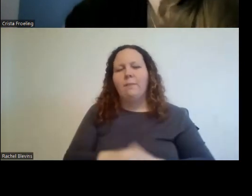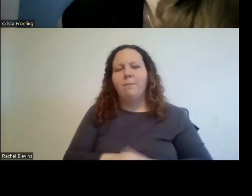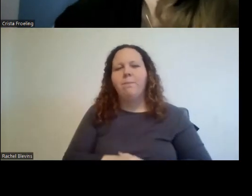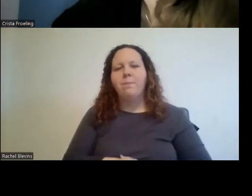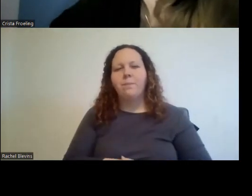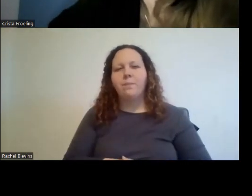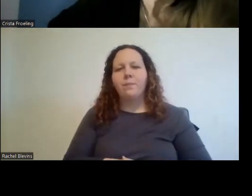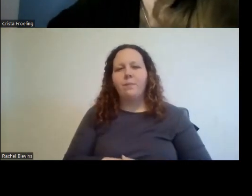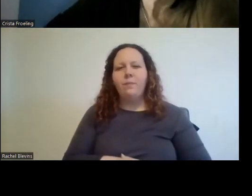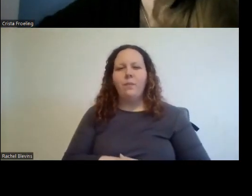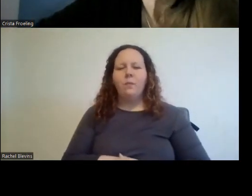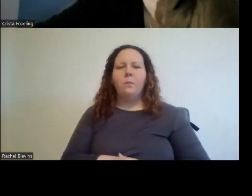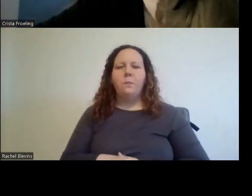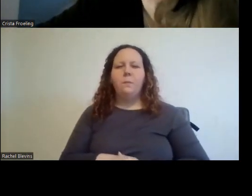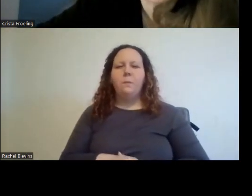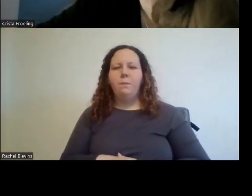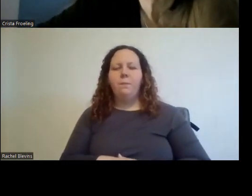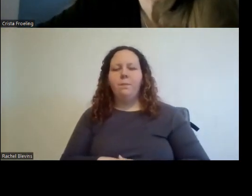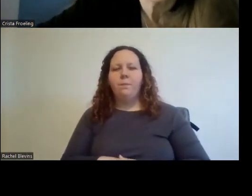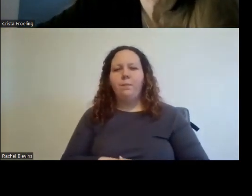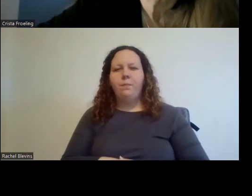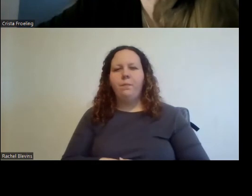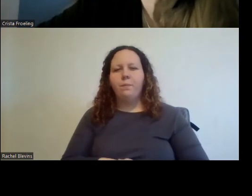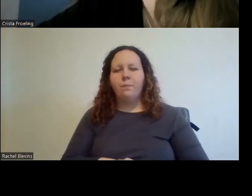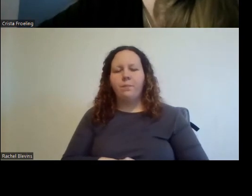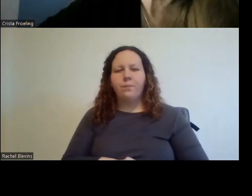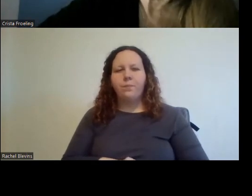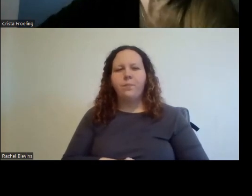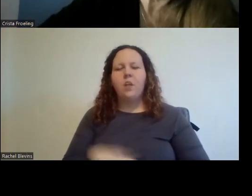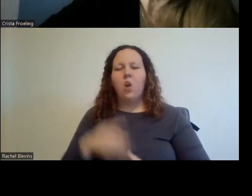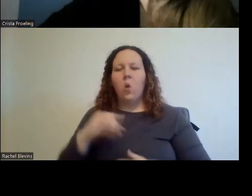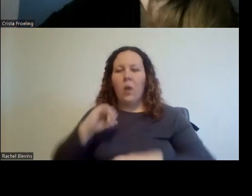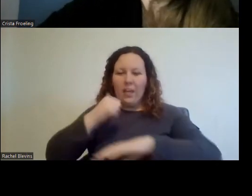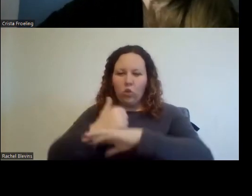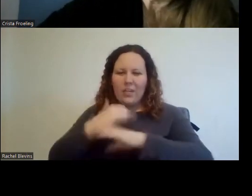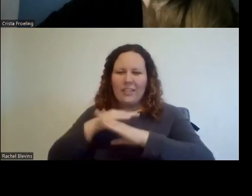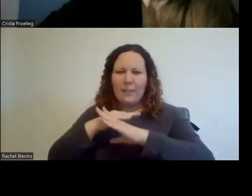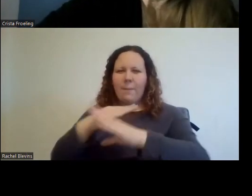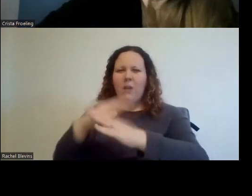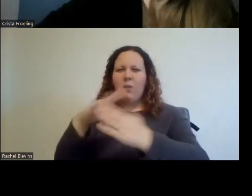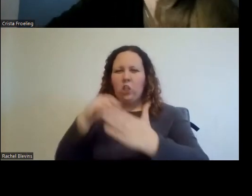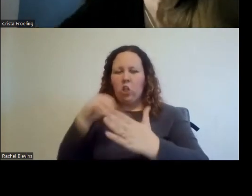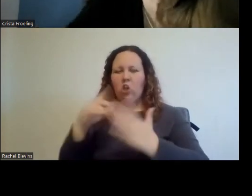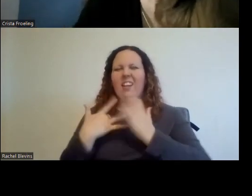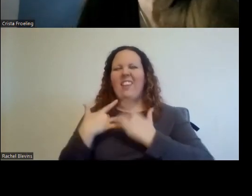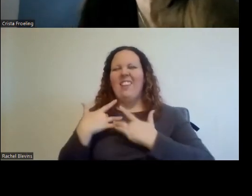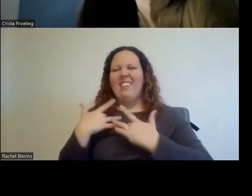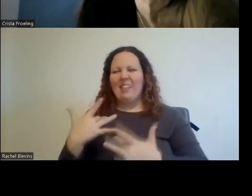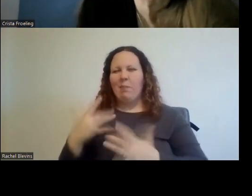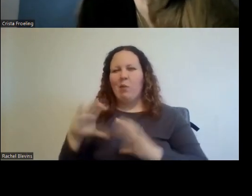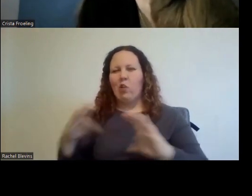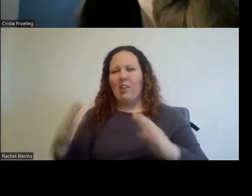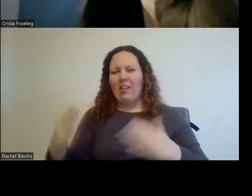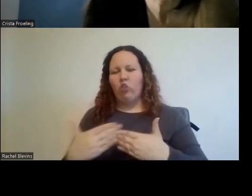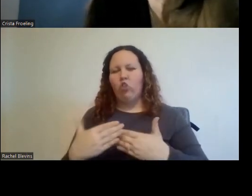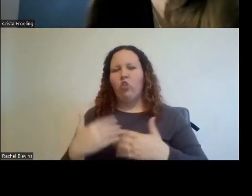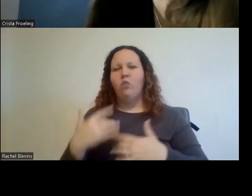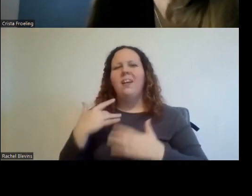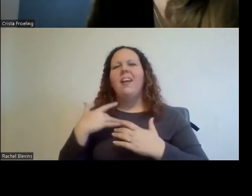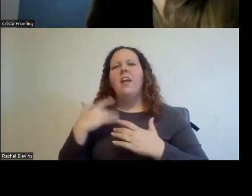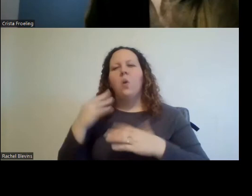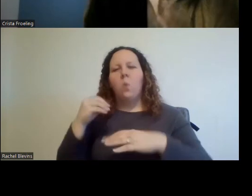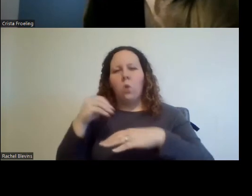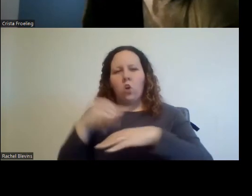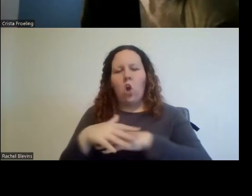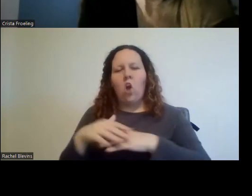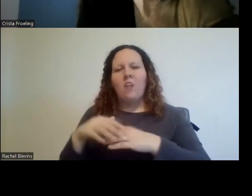So the hearing loss creates barriers to learning in the typical classroom, and it typically causes cumulative learning